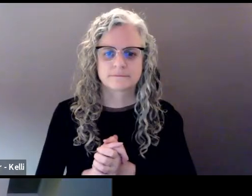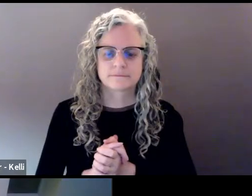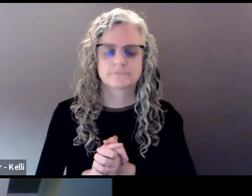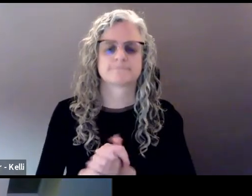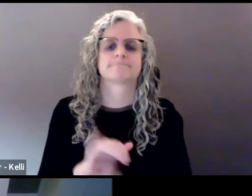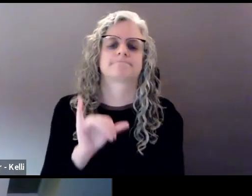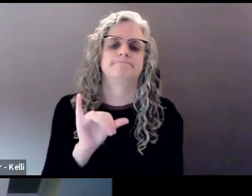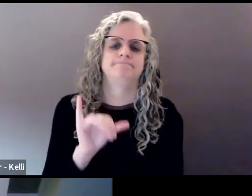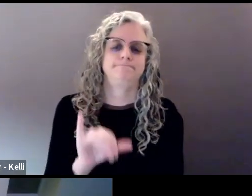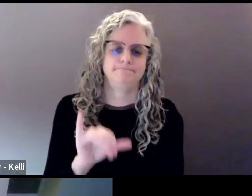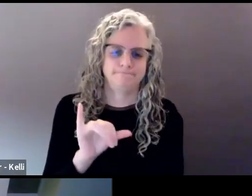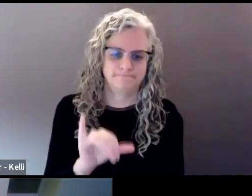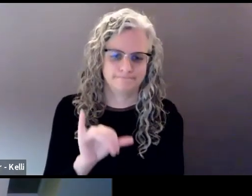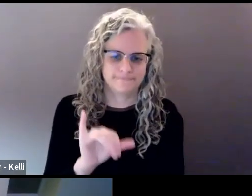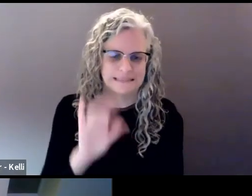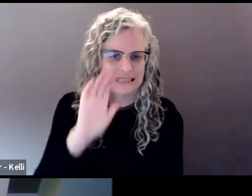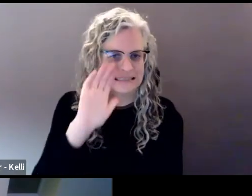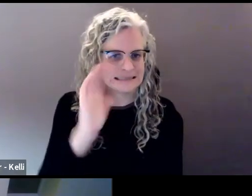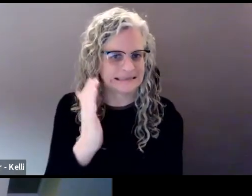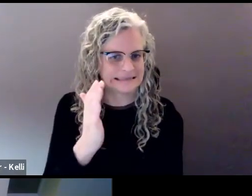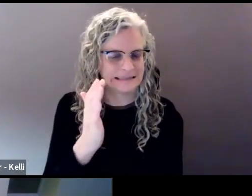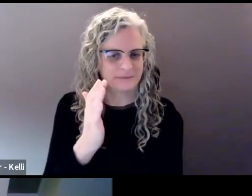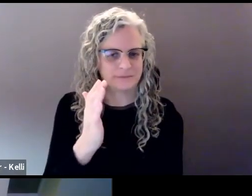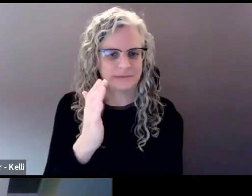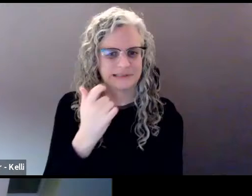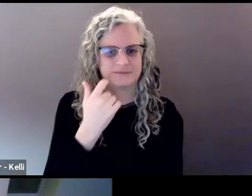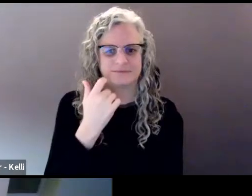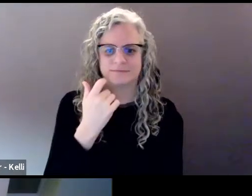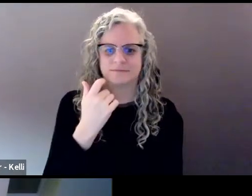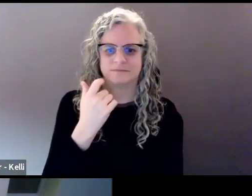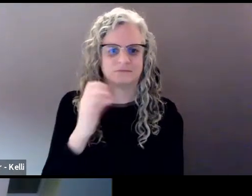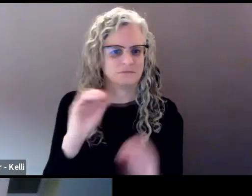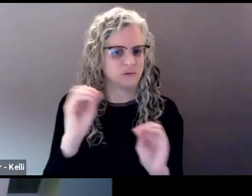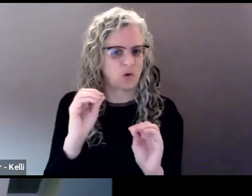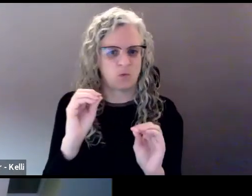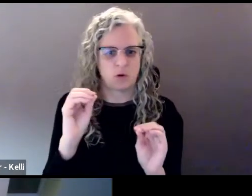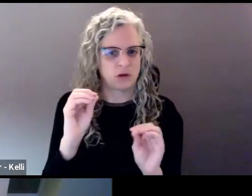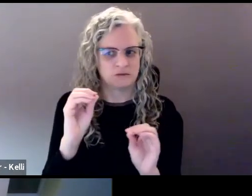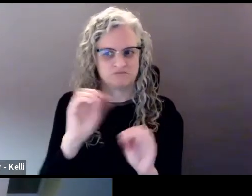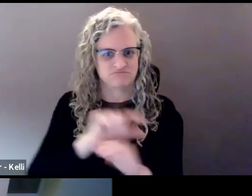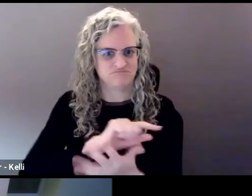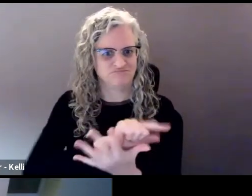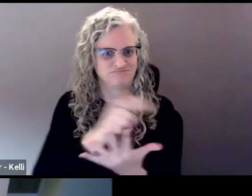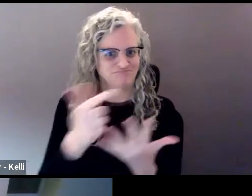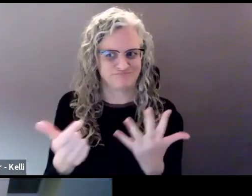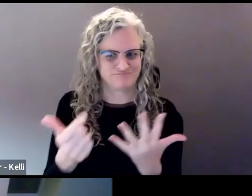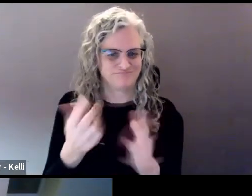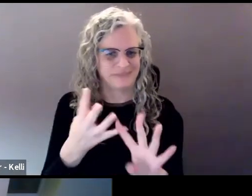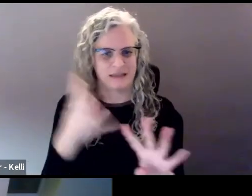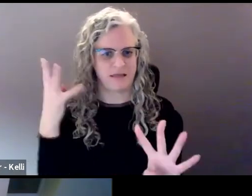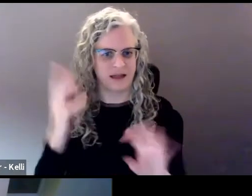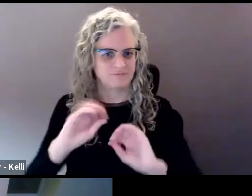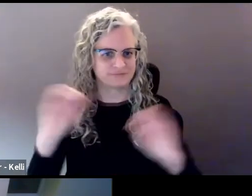Okay, I'm told Barbara was our last speaker. So I wanna thank